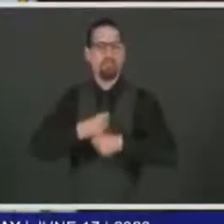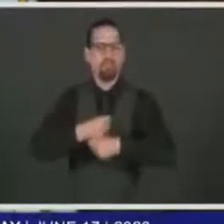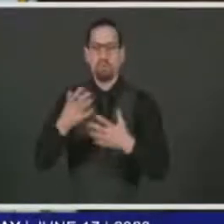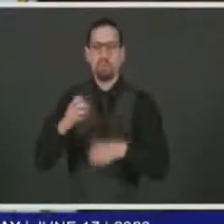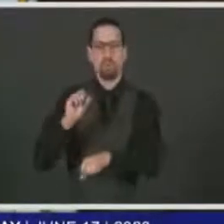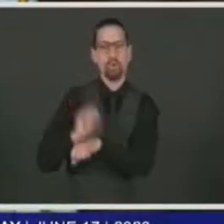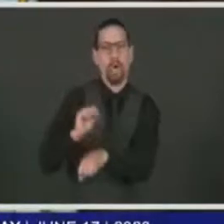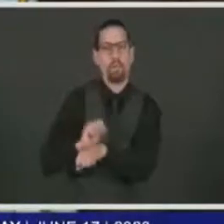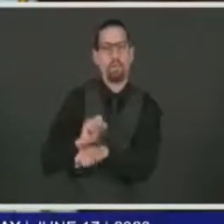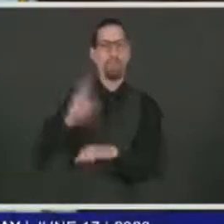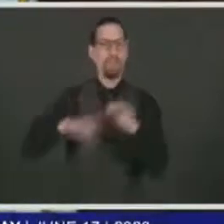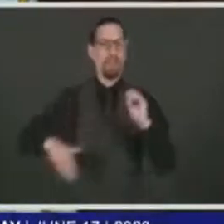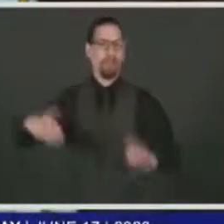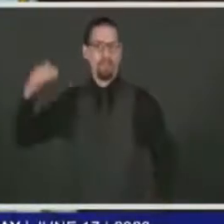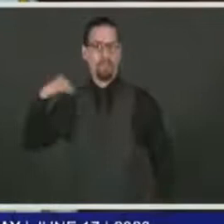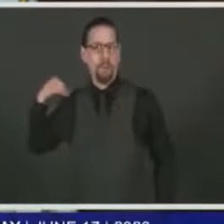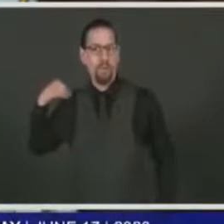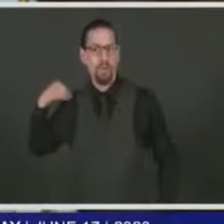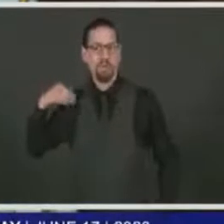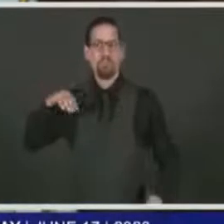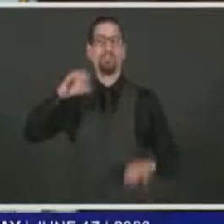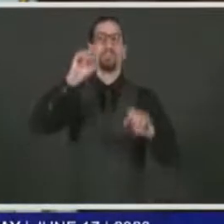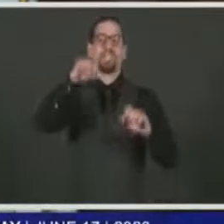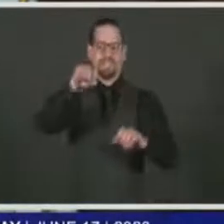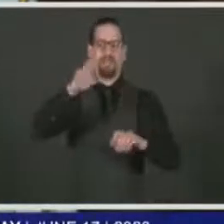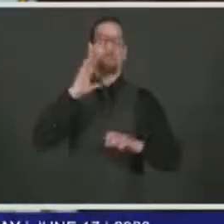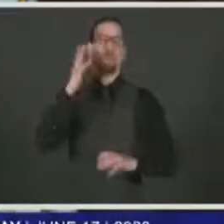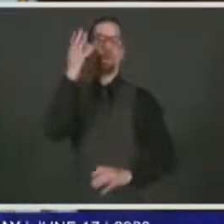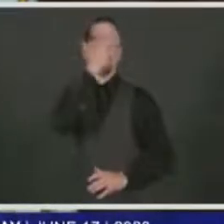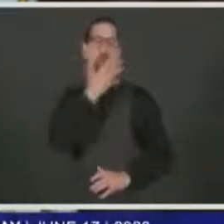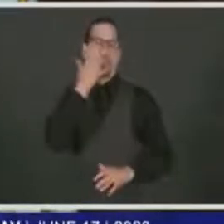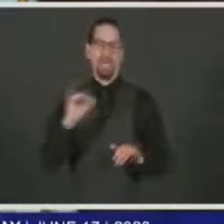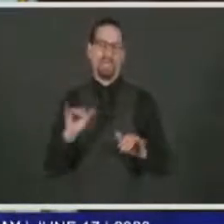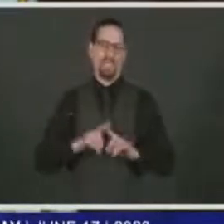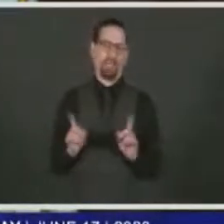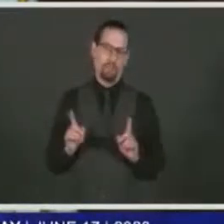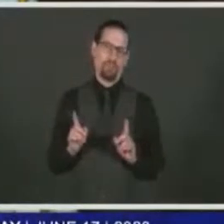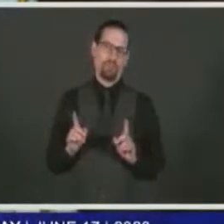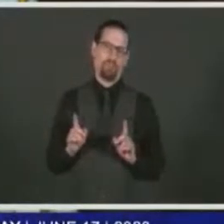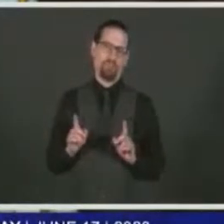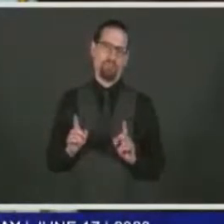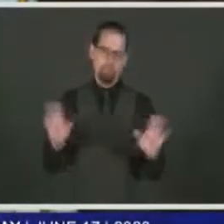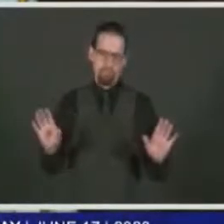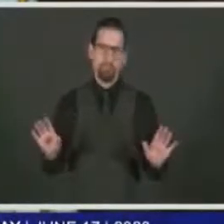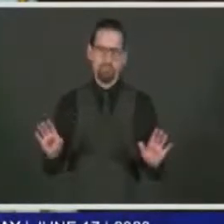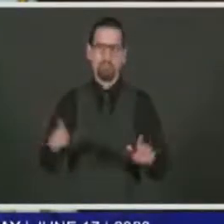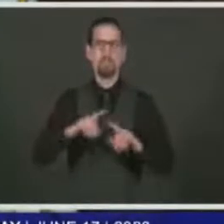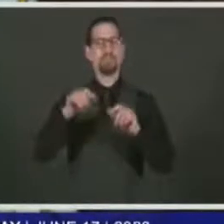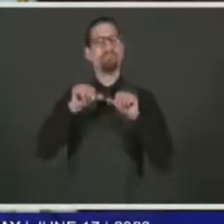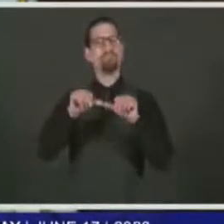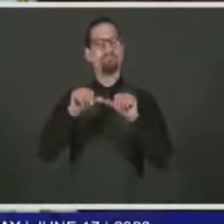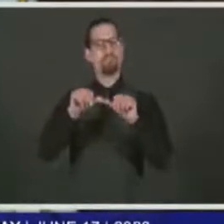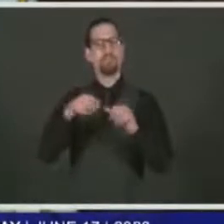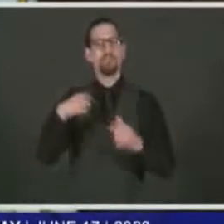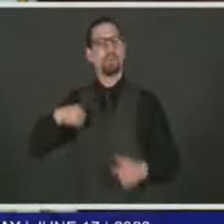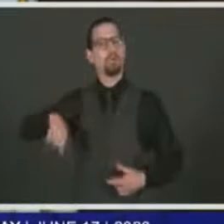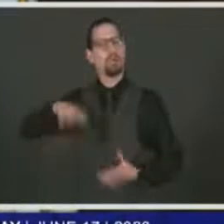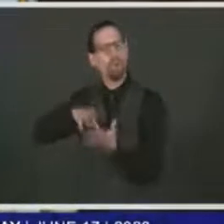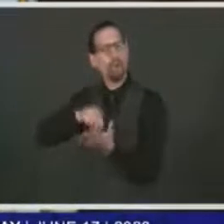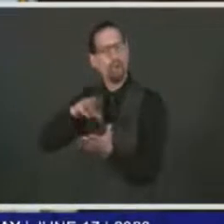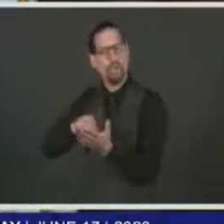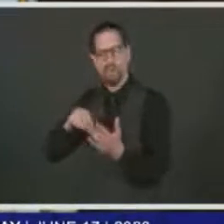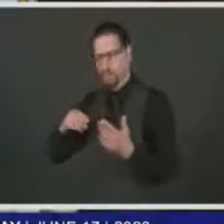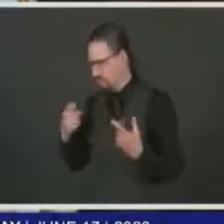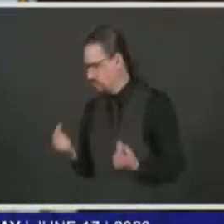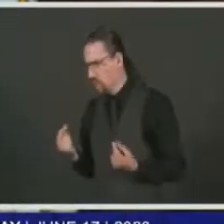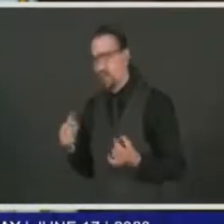be the same. But by now, we've all learned how to live with change, and we've gotten better at being flexible. I'll also say this.